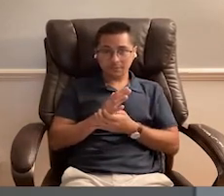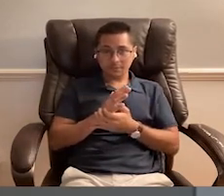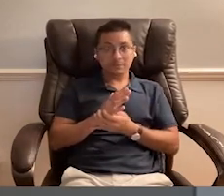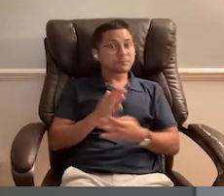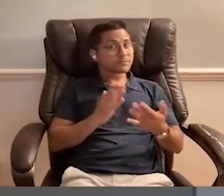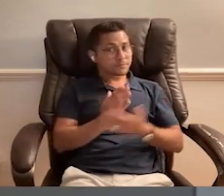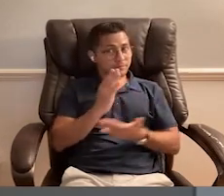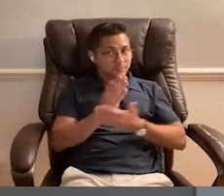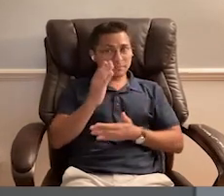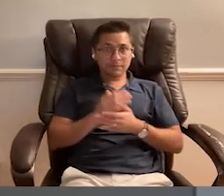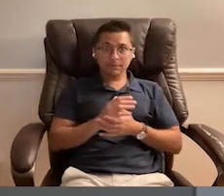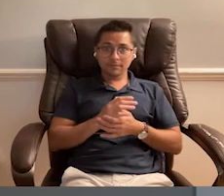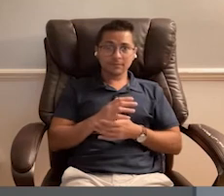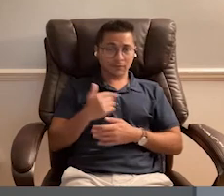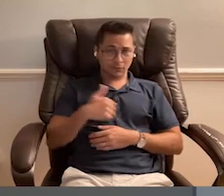services.